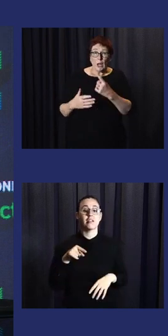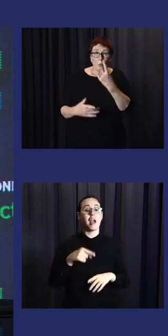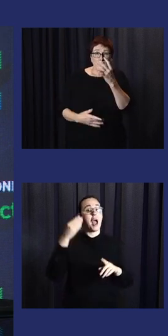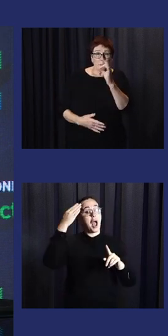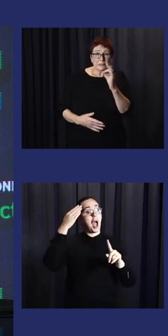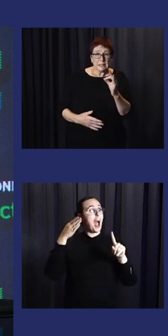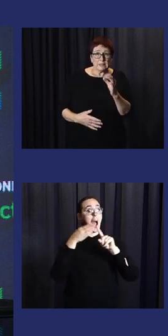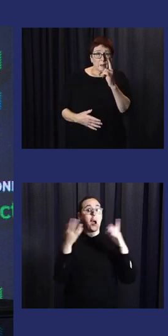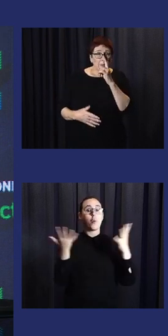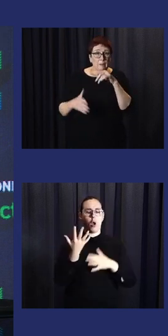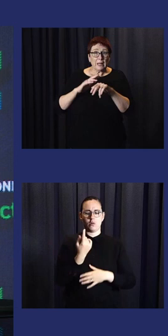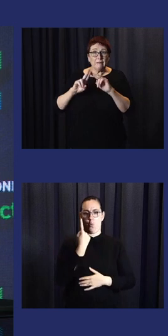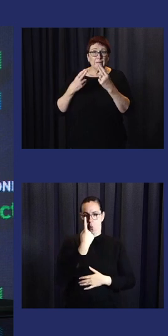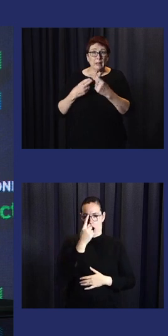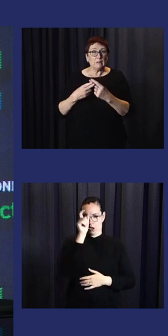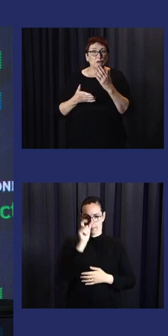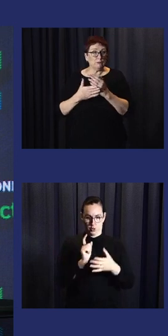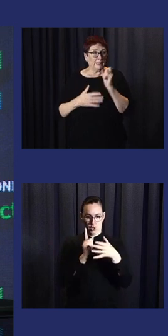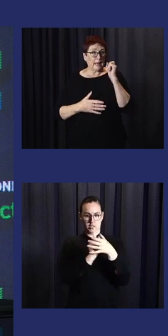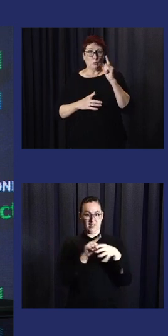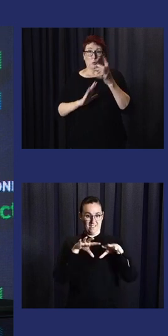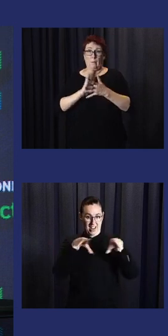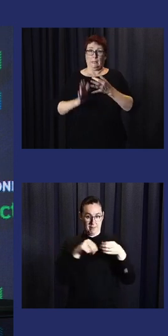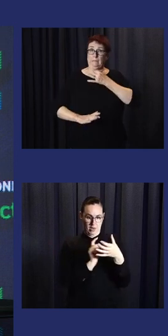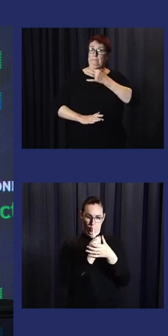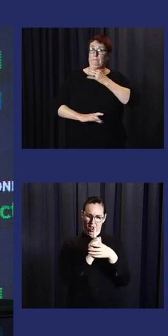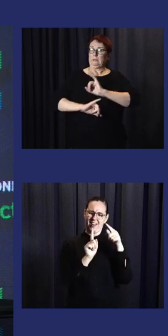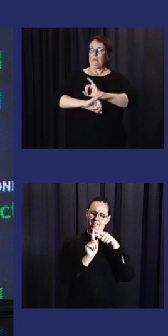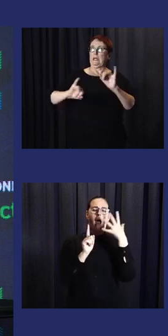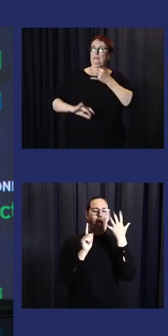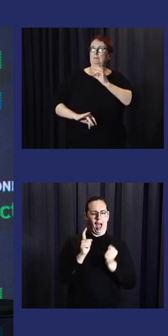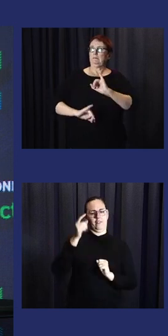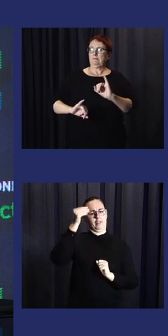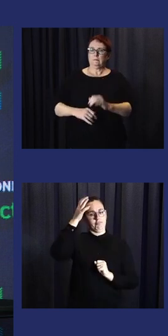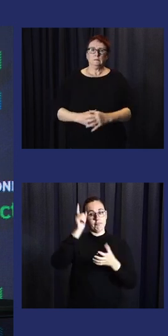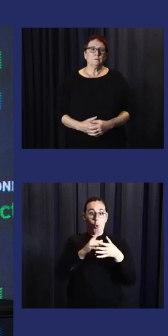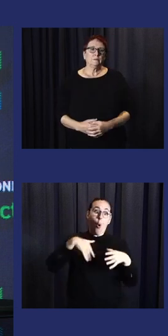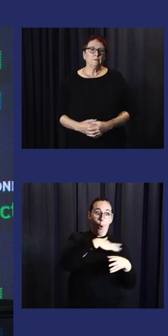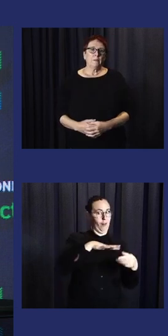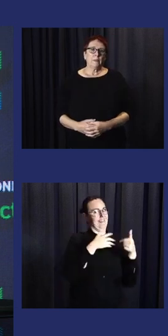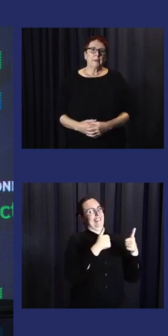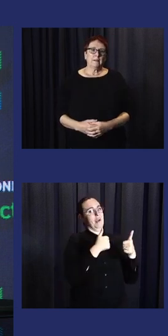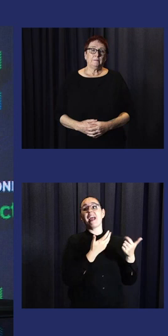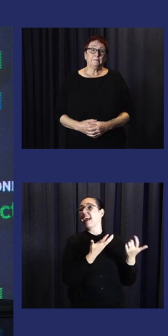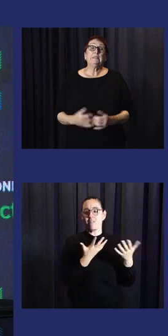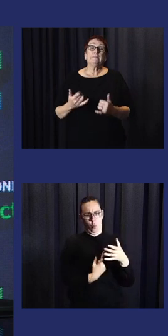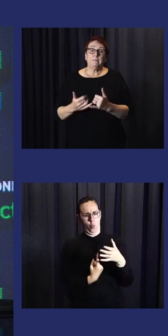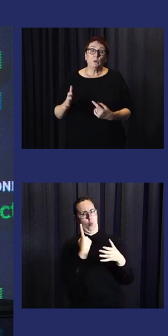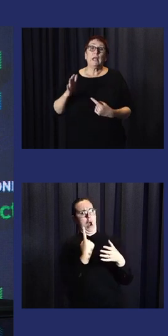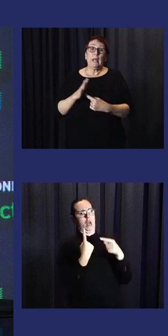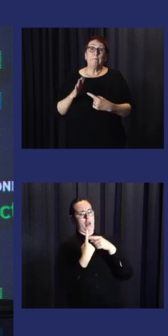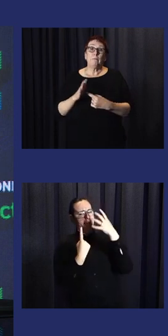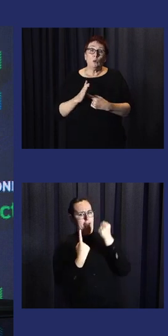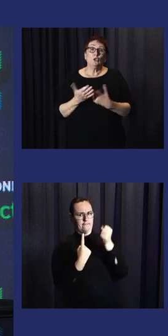on disaster preparedness and risk reduction. Finally, I would like to emphasize that it is imperative to invest more in